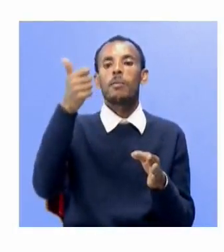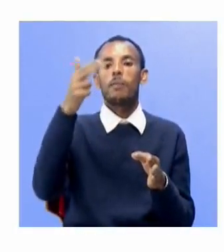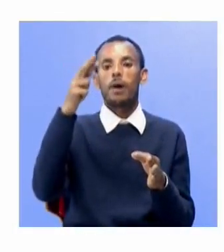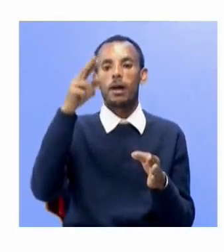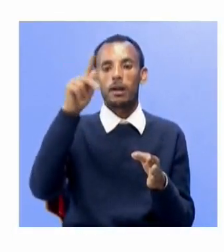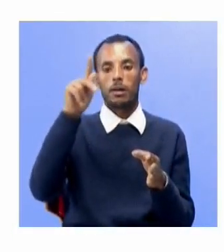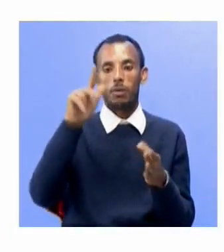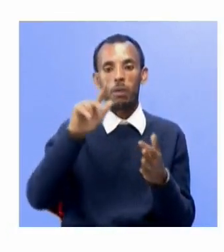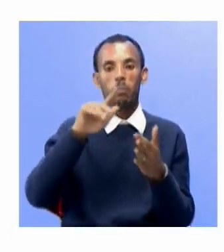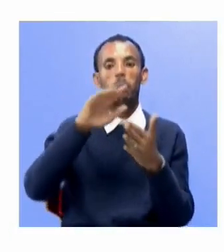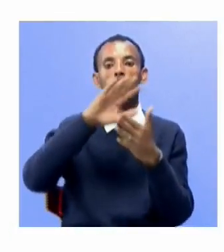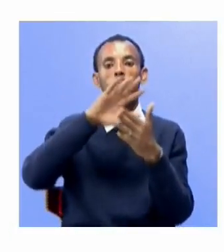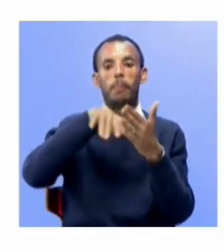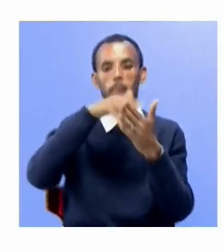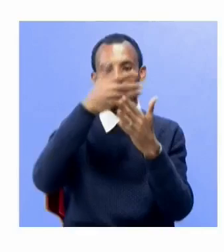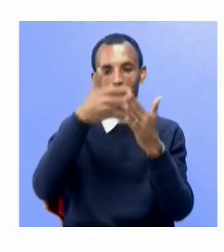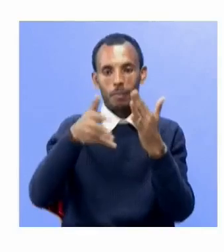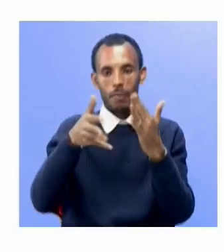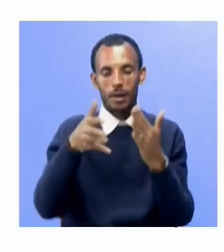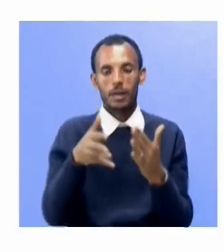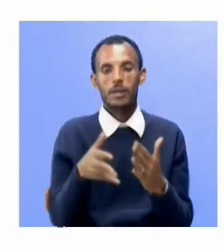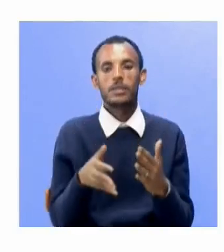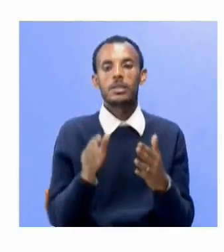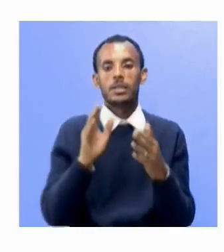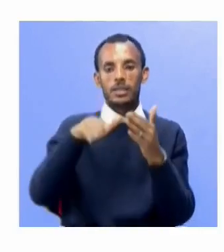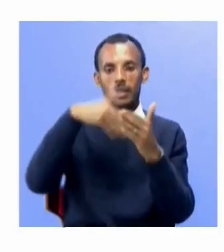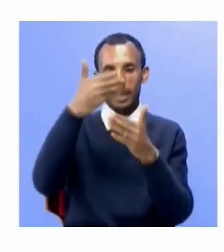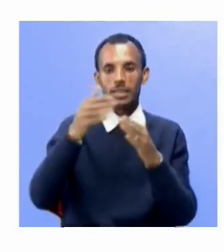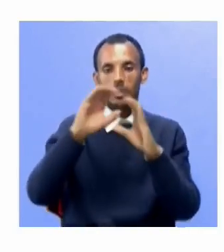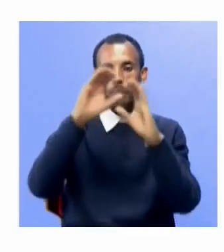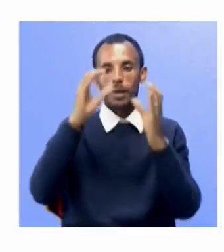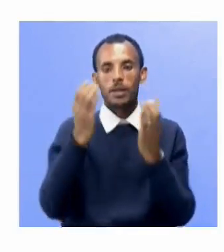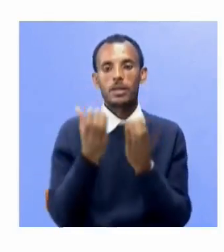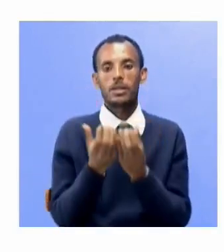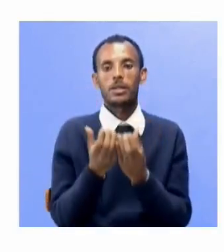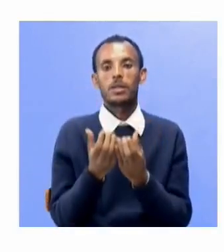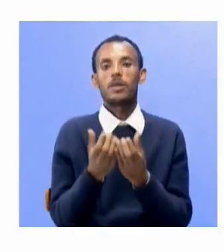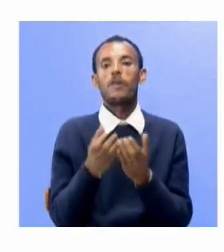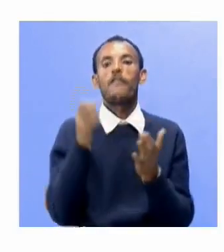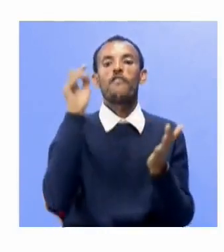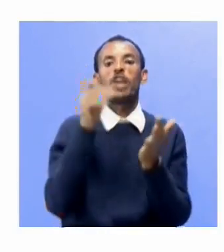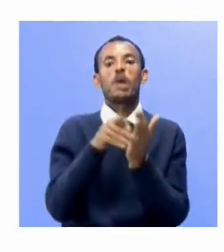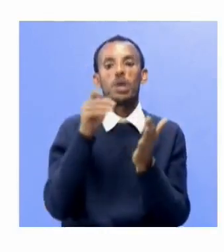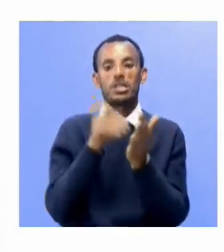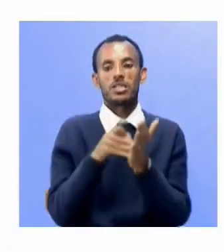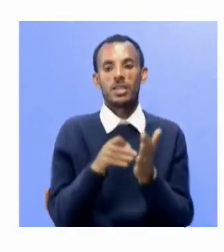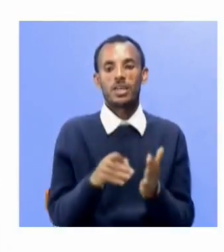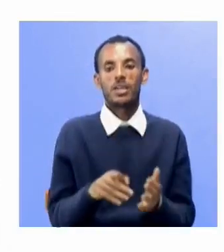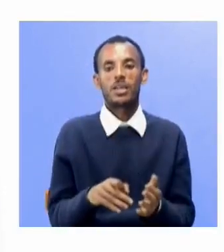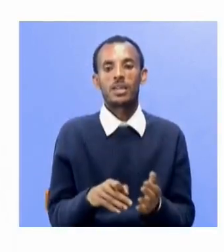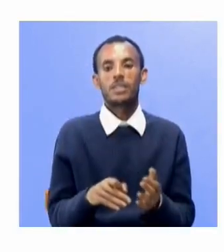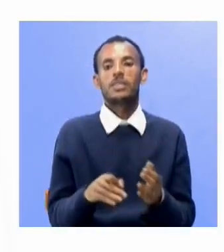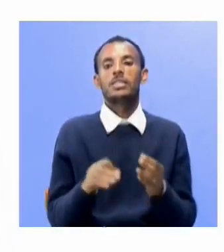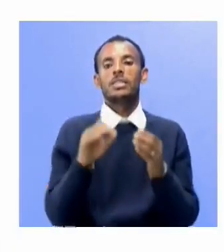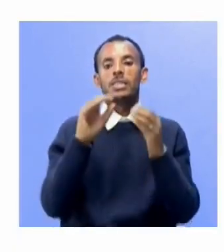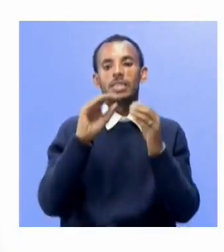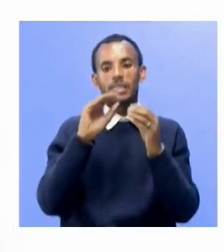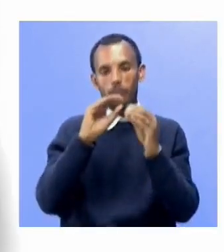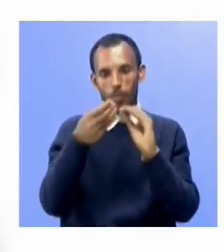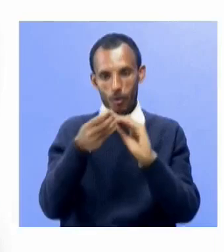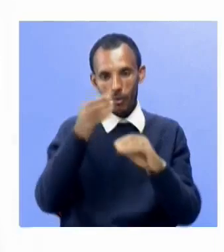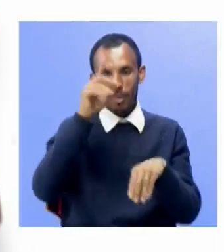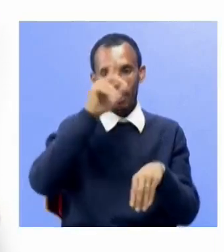here. And in the next part, we will put the frequency, the number of times a given